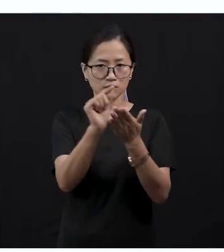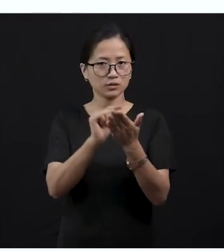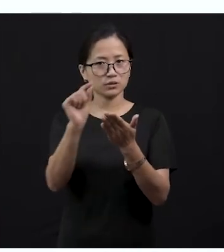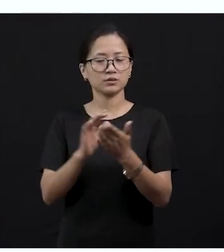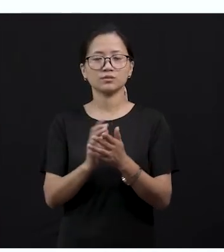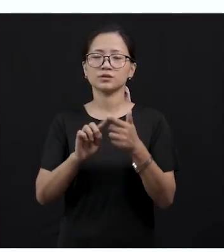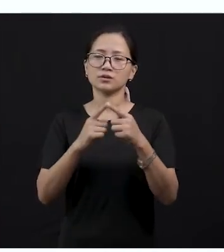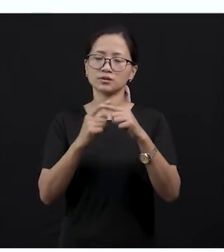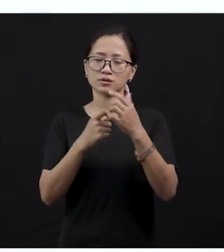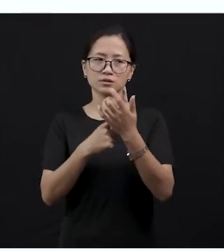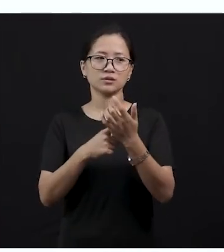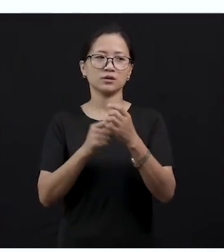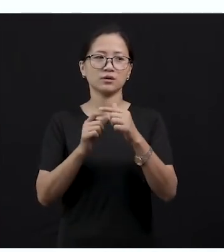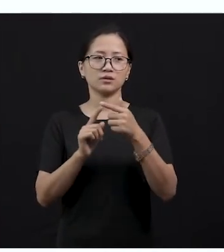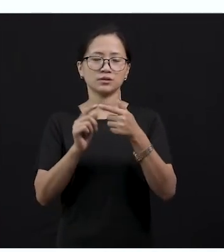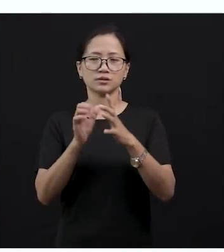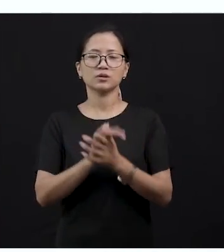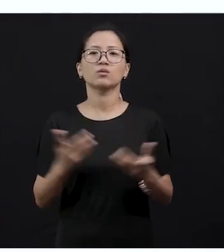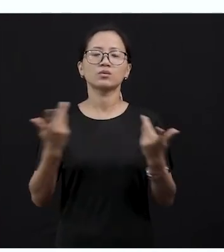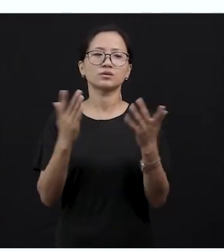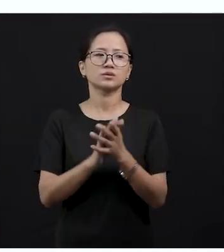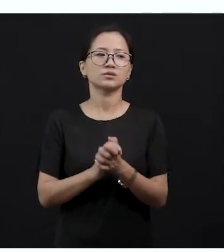okay? Then what is reproduction?